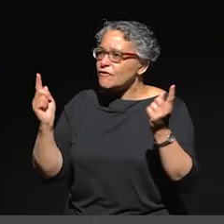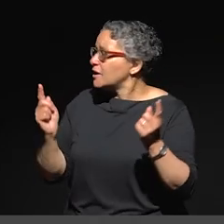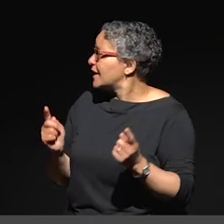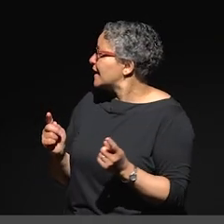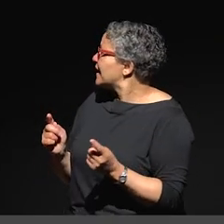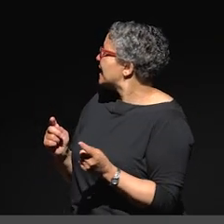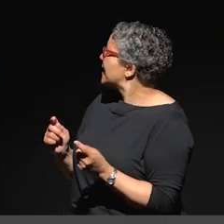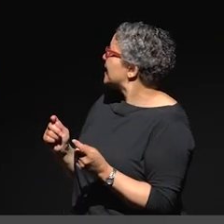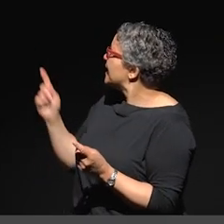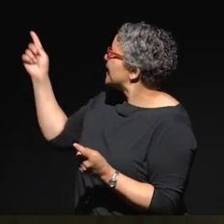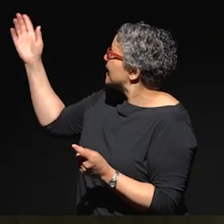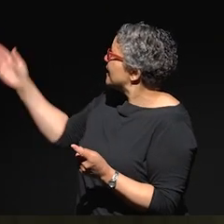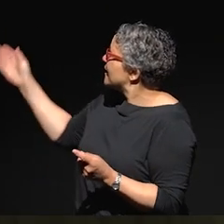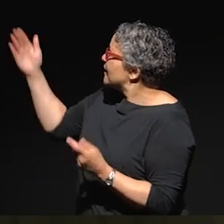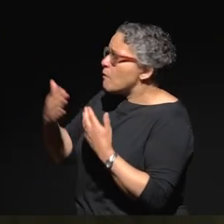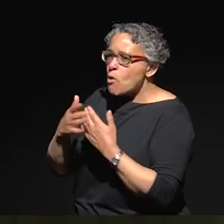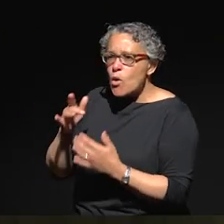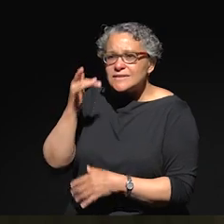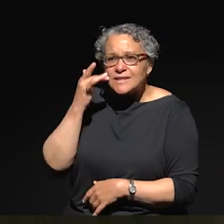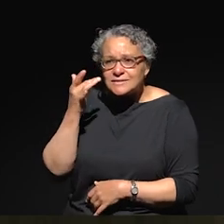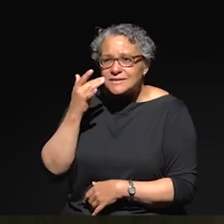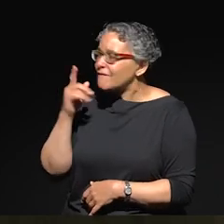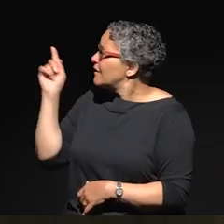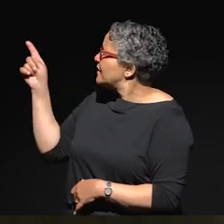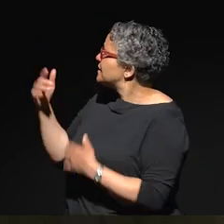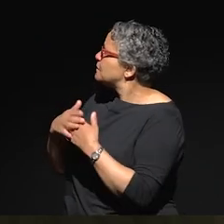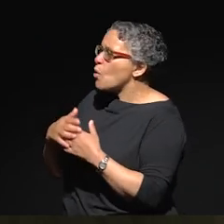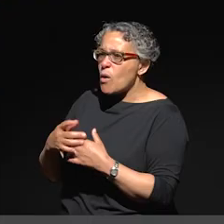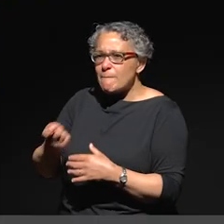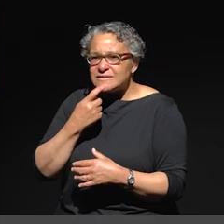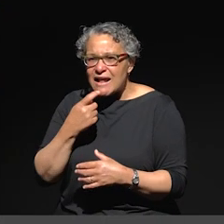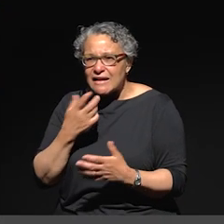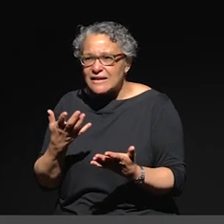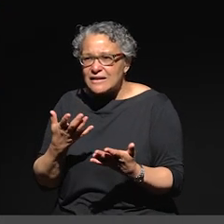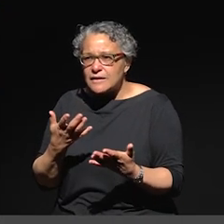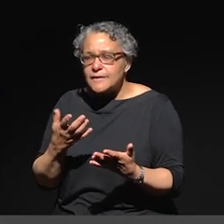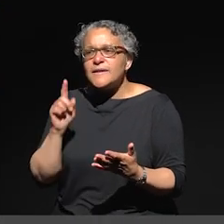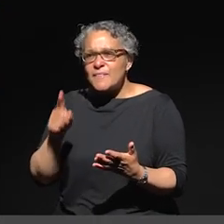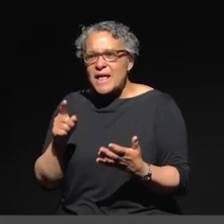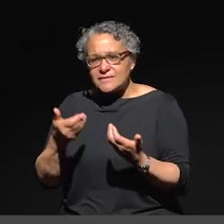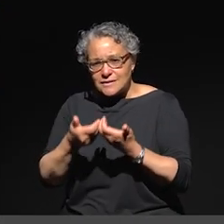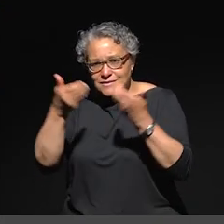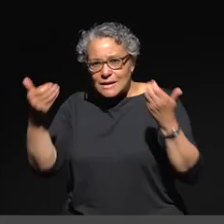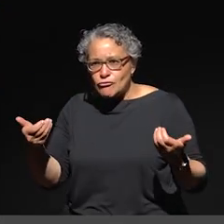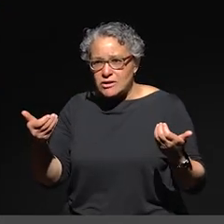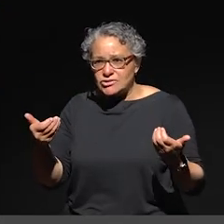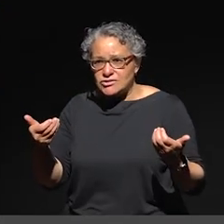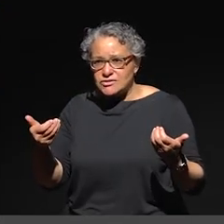of a tactile surface to the hair. This is more metallic. And I think there you have the separation